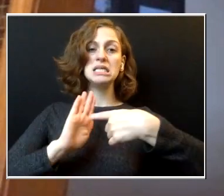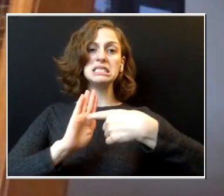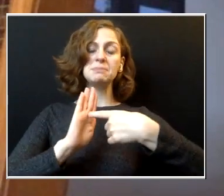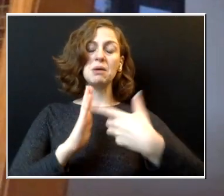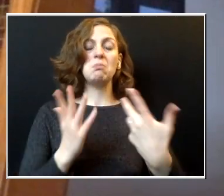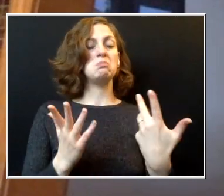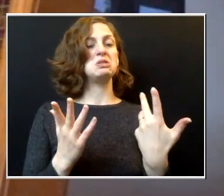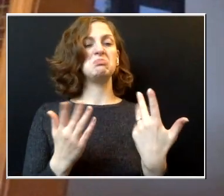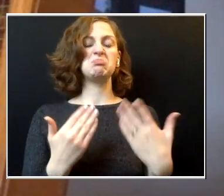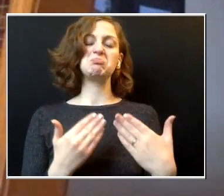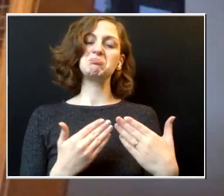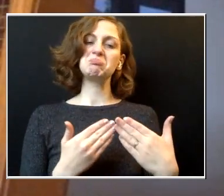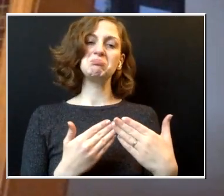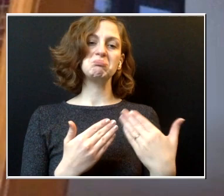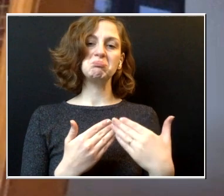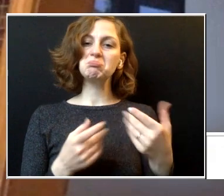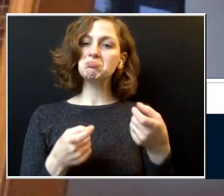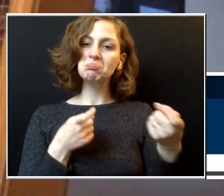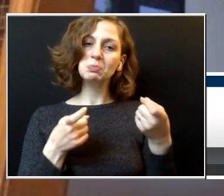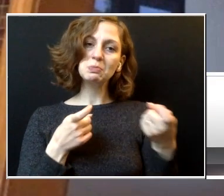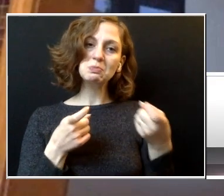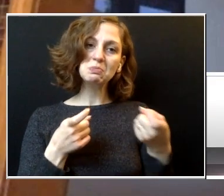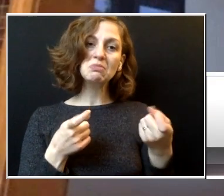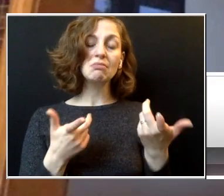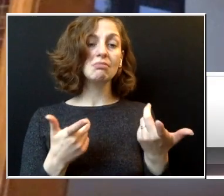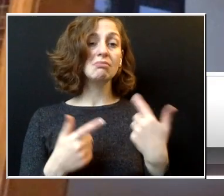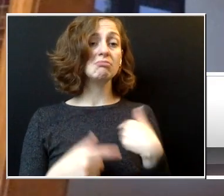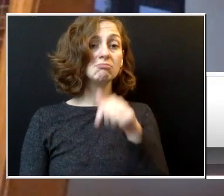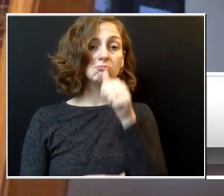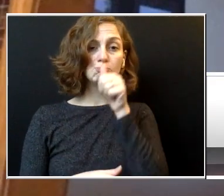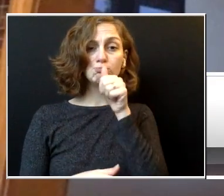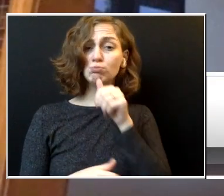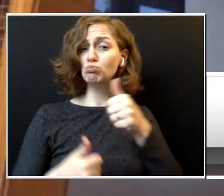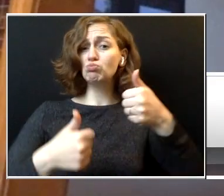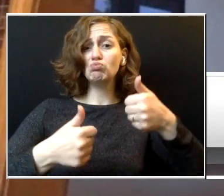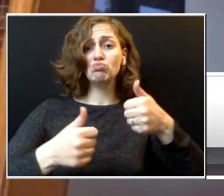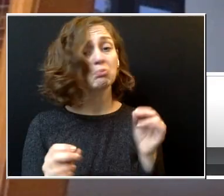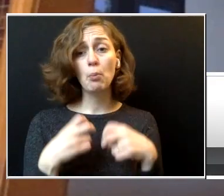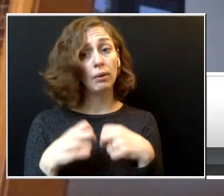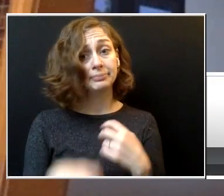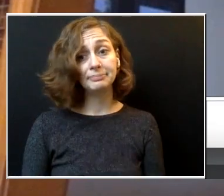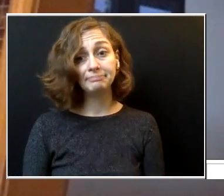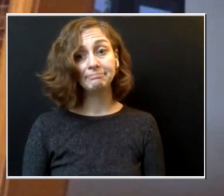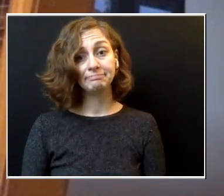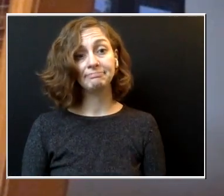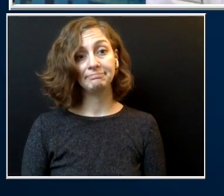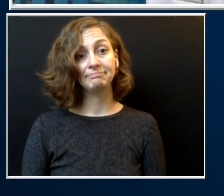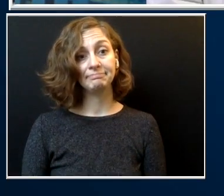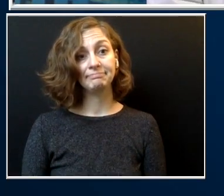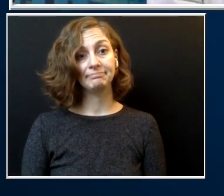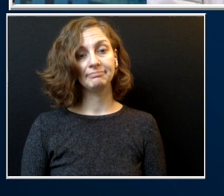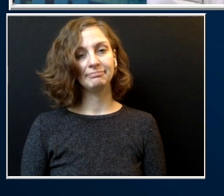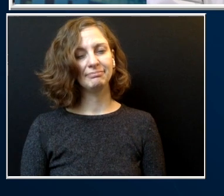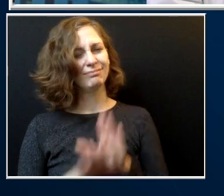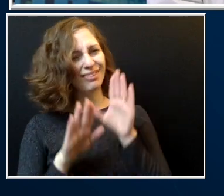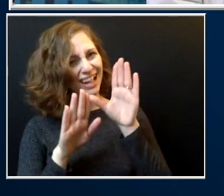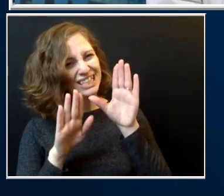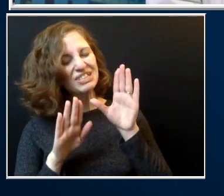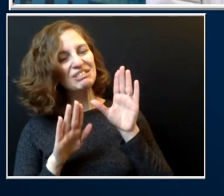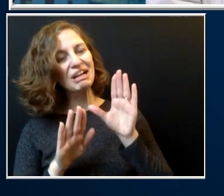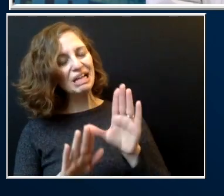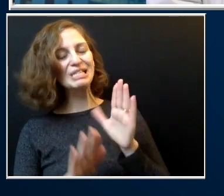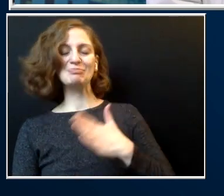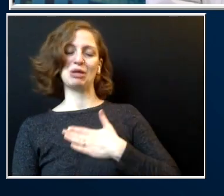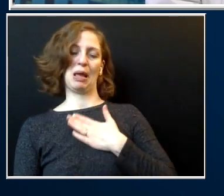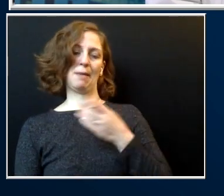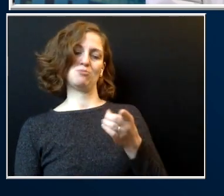easily managed, and yeah, I tolerate it just fine. So. That's awesome. Yeah. Well, I'm glad you're doing so well.